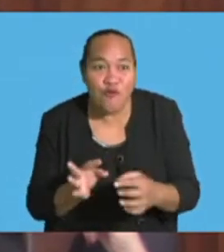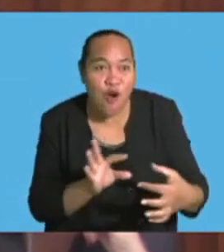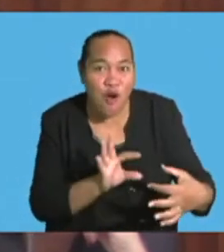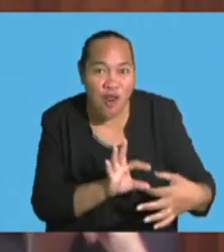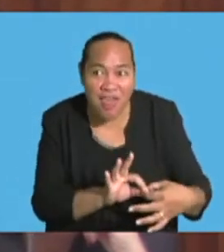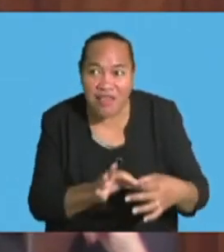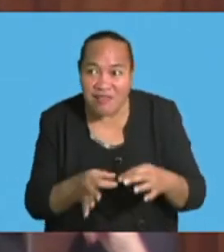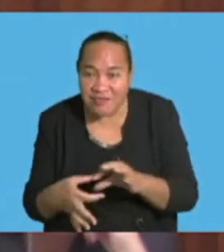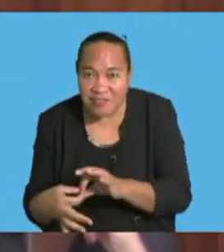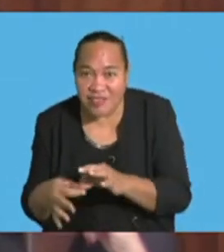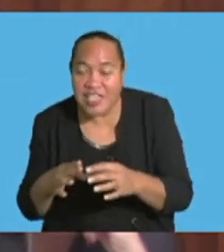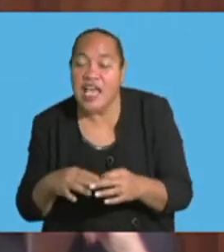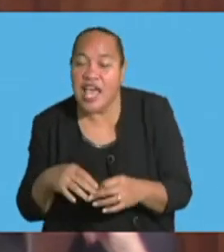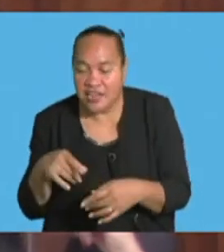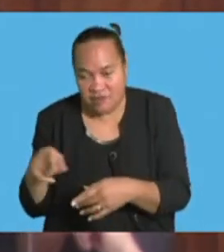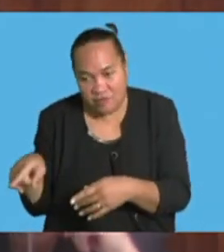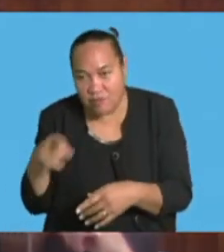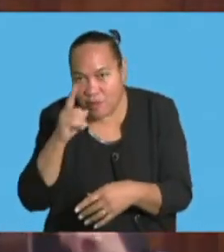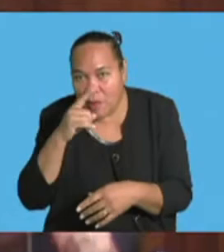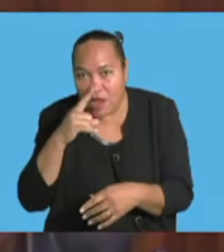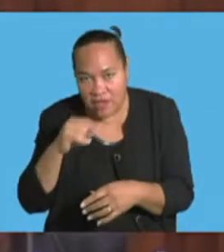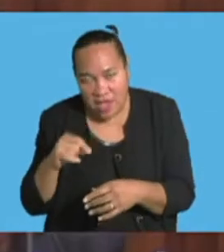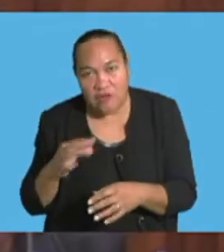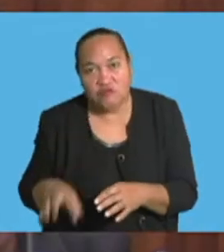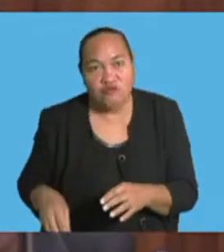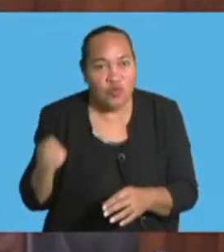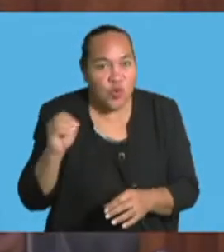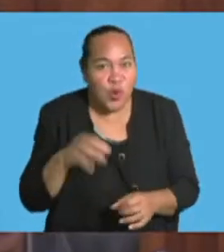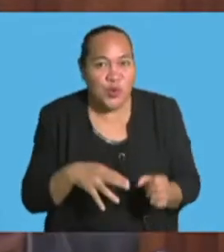to make a living and contribute to the economy.